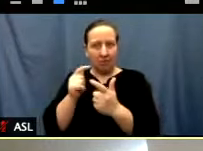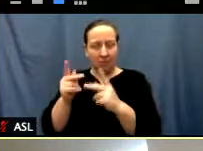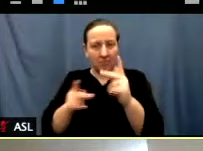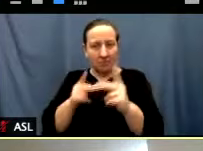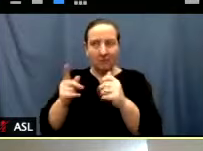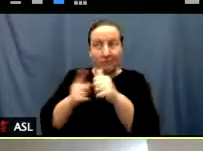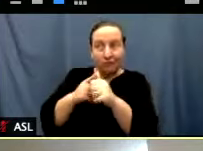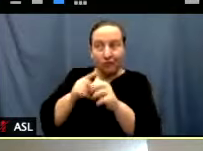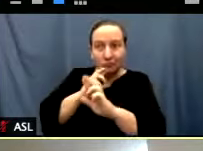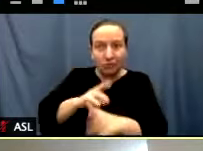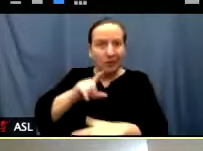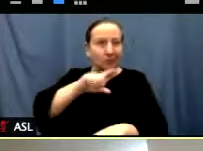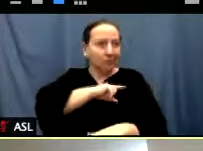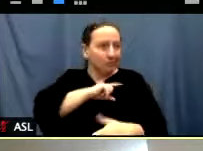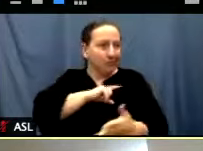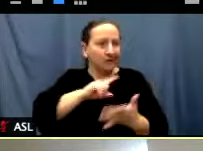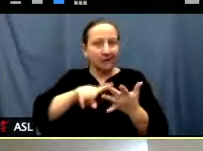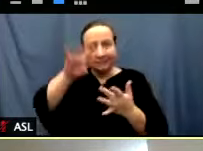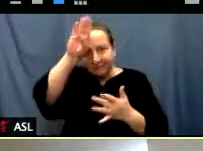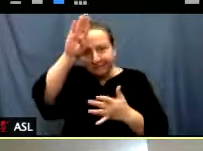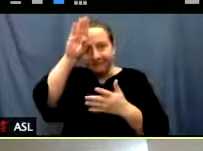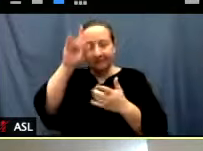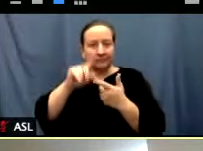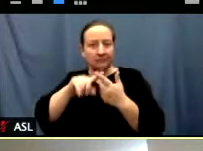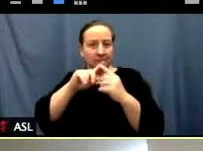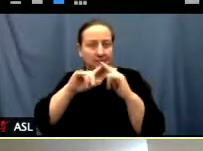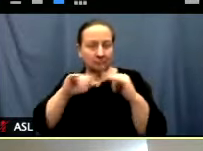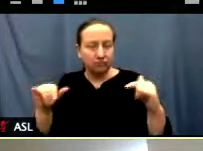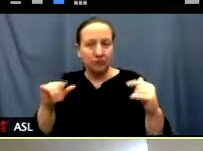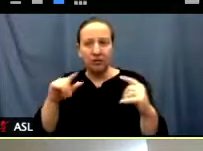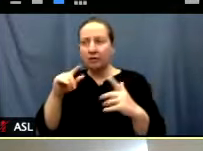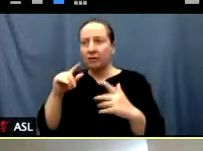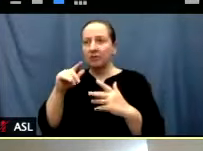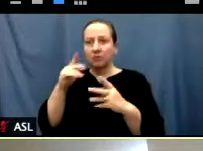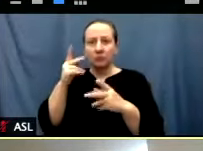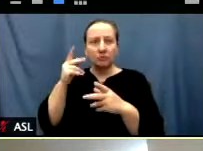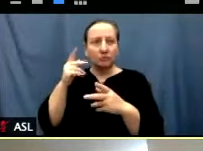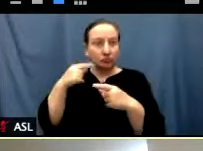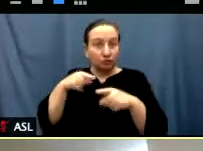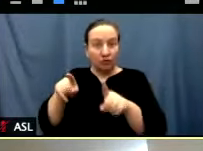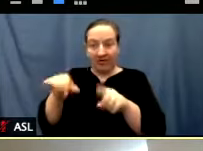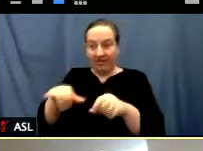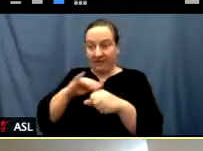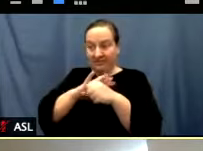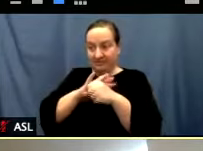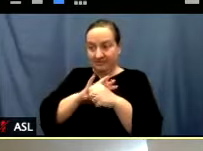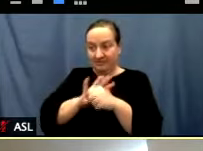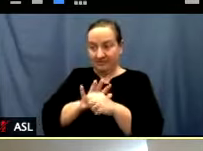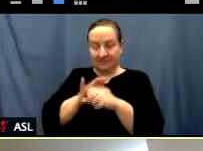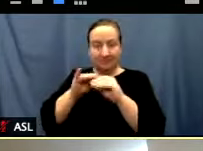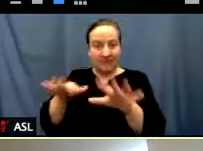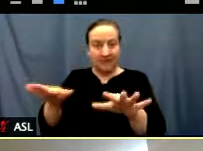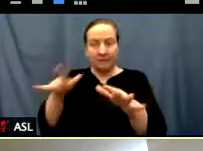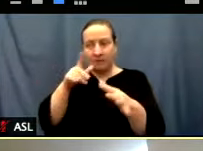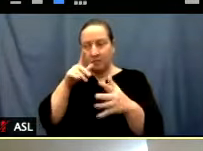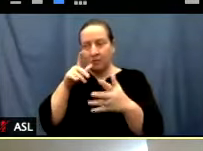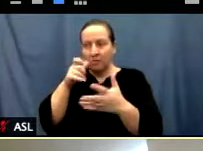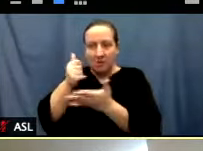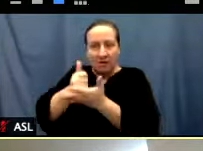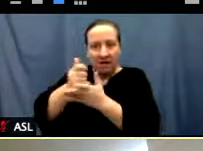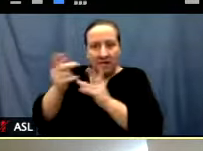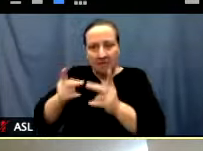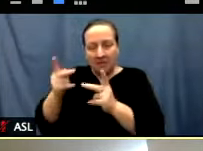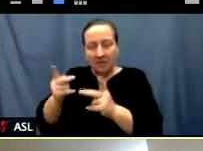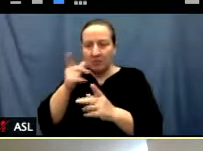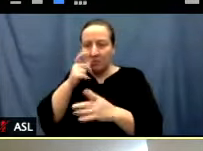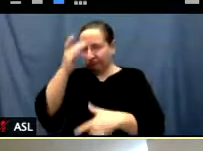the beginning of this pandemic to care for all Coloradans who have become sick with COVID. As Dr. Hurley mentioned,